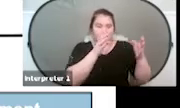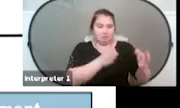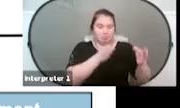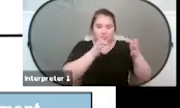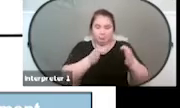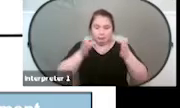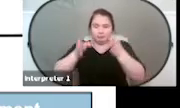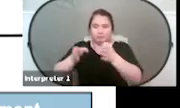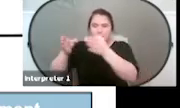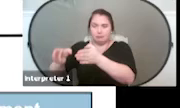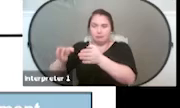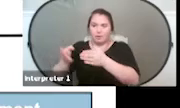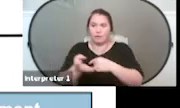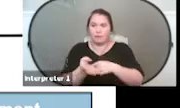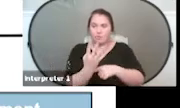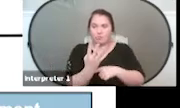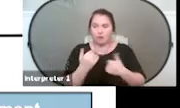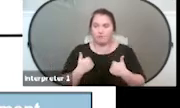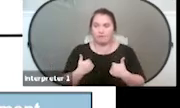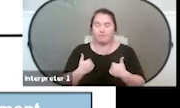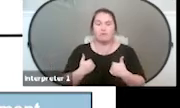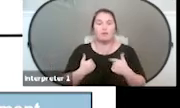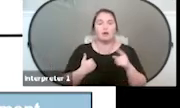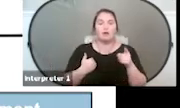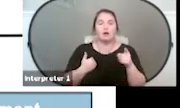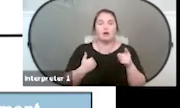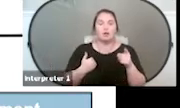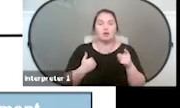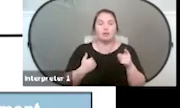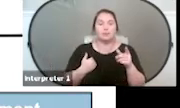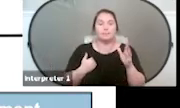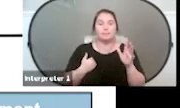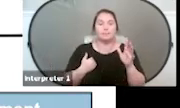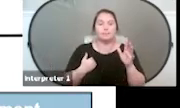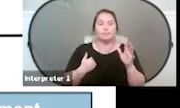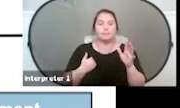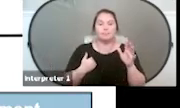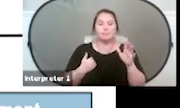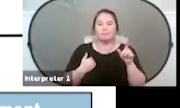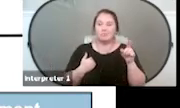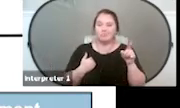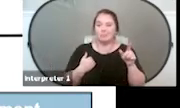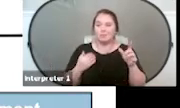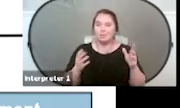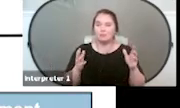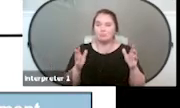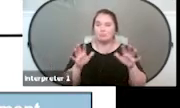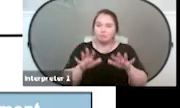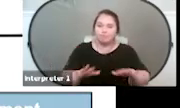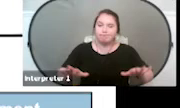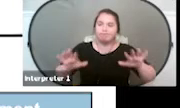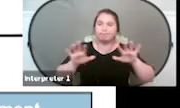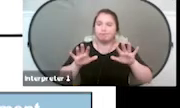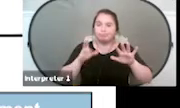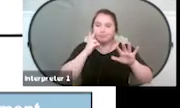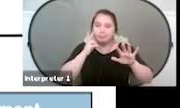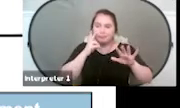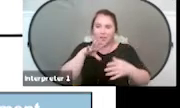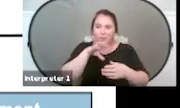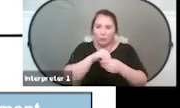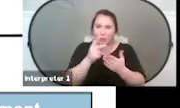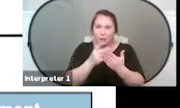different categories. So really this is just a whole kind of collection of what goes into a